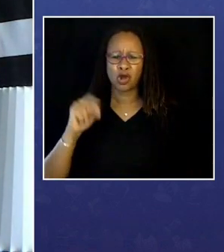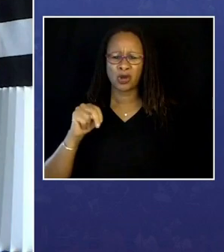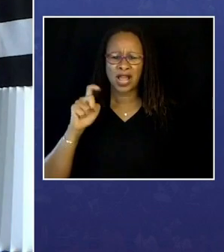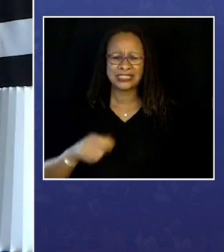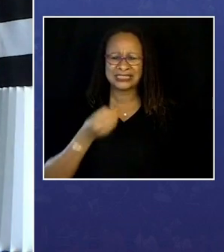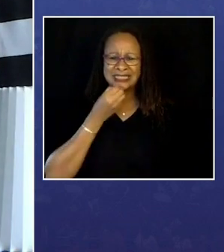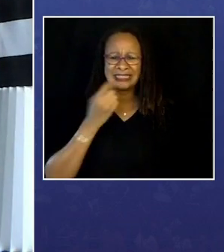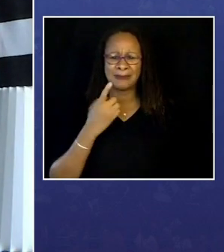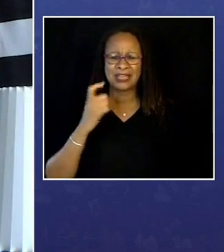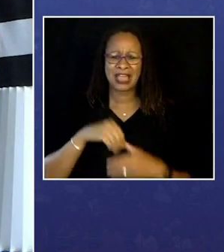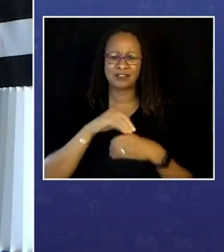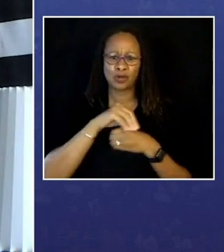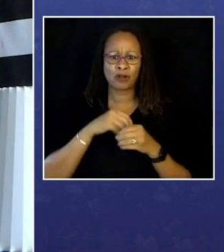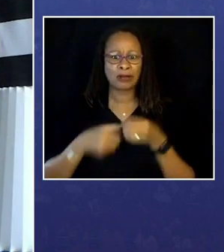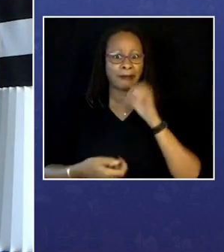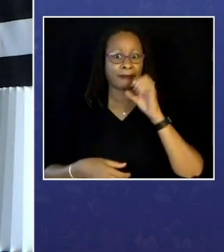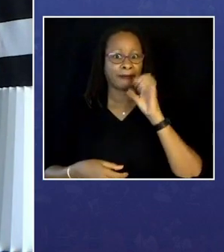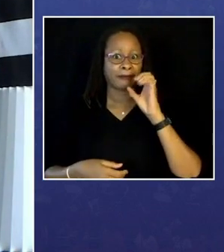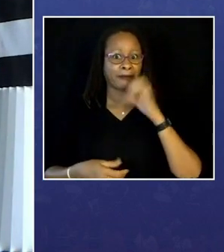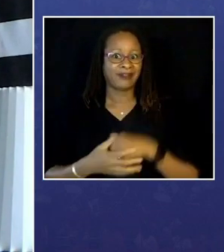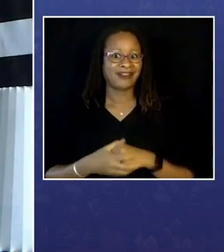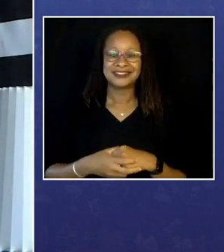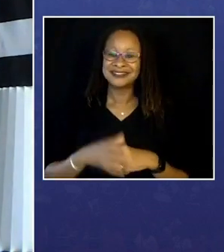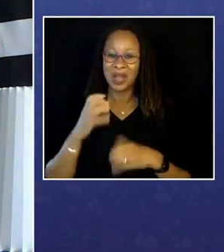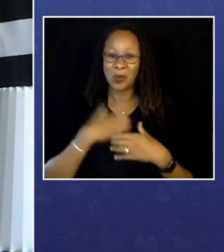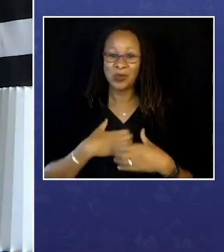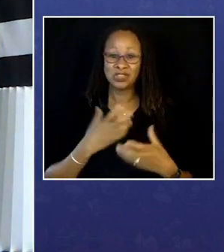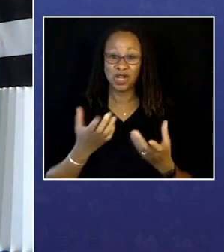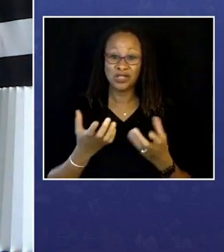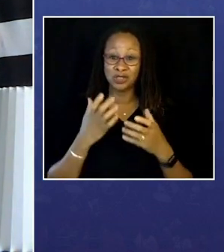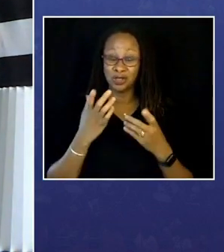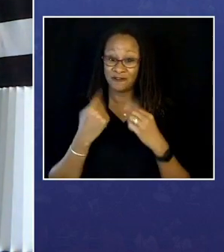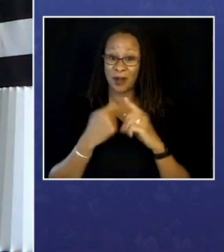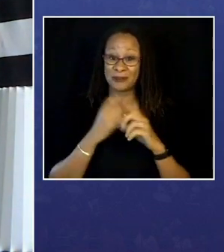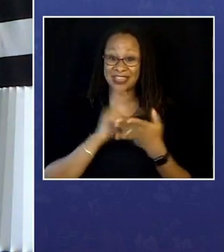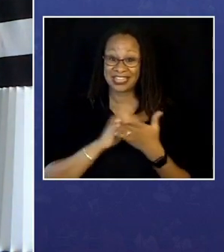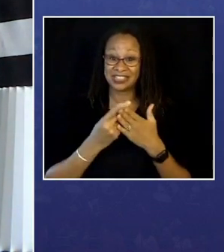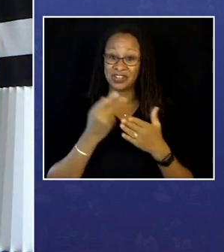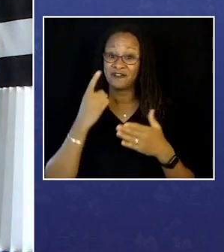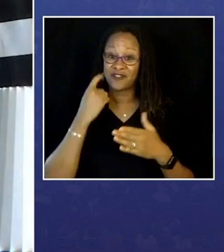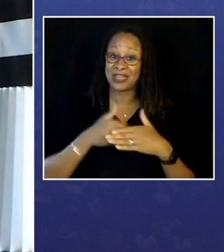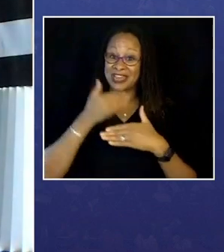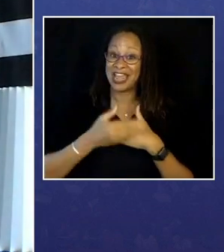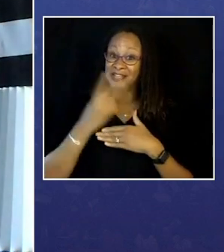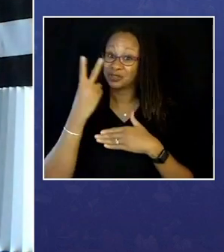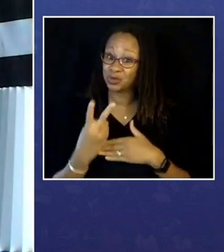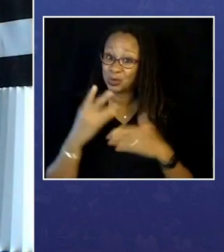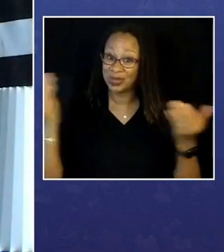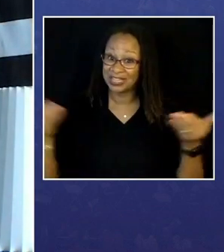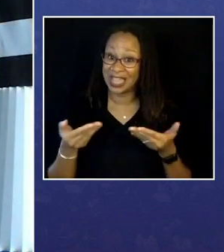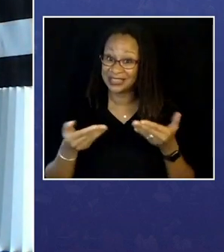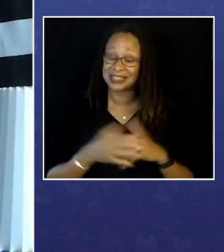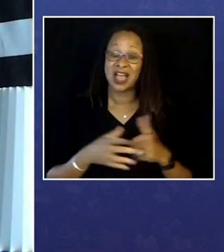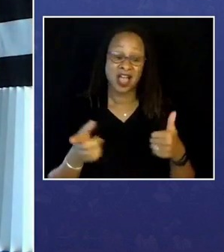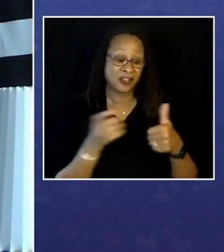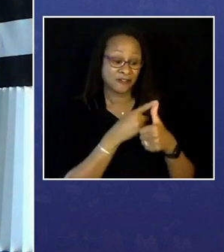all those margaritas. I wish I could from the kitchen of our next two guests. Please welcome the first female Iron